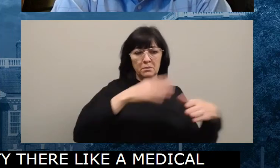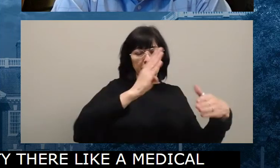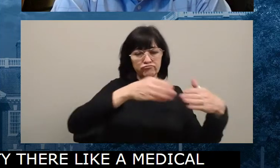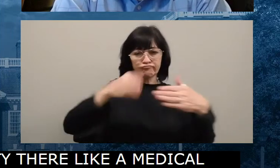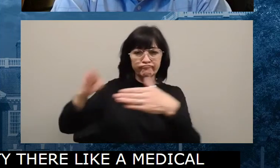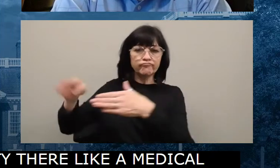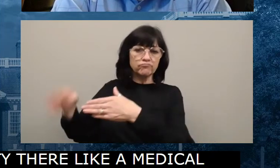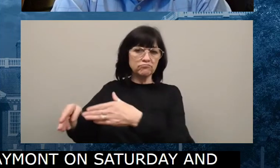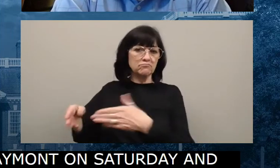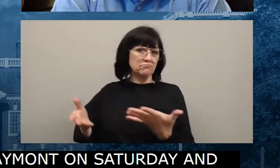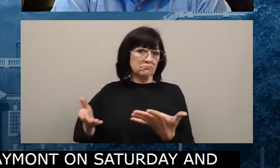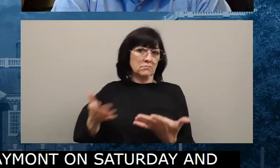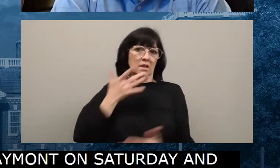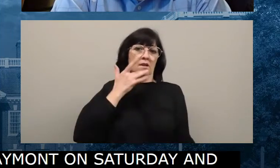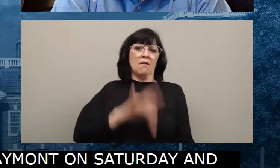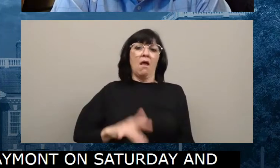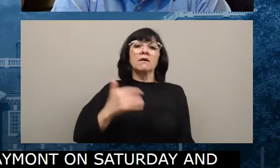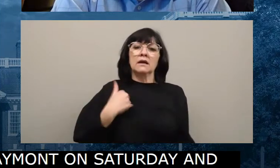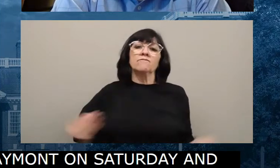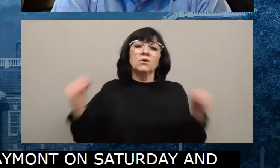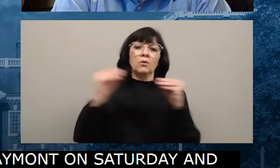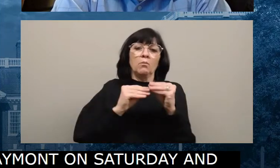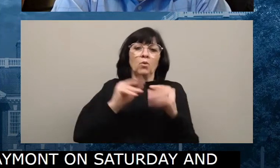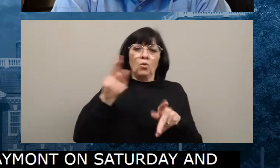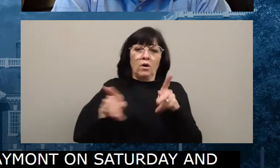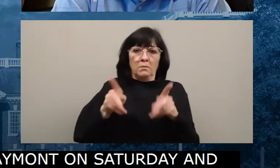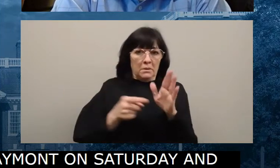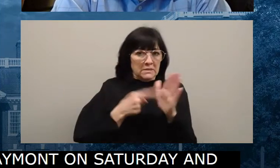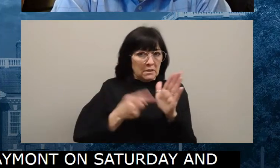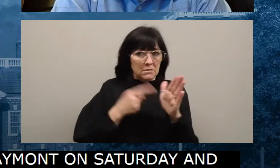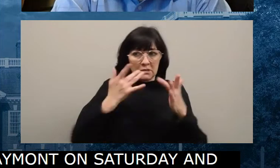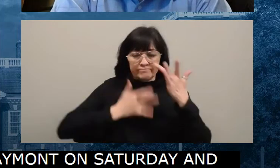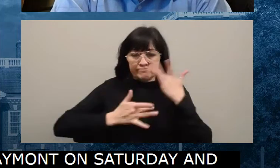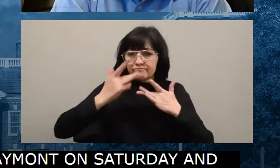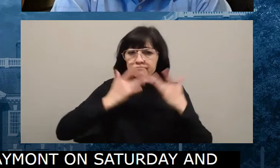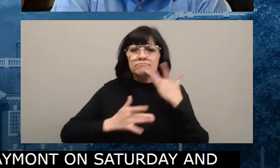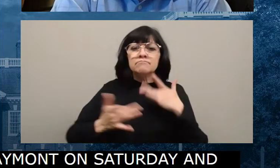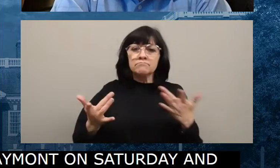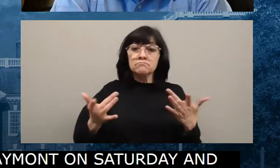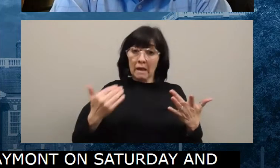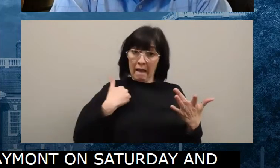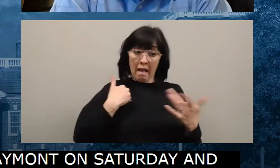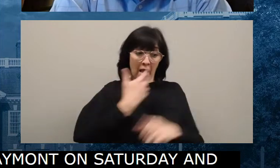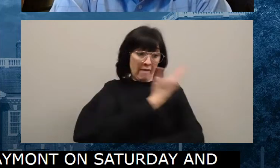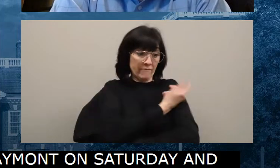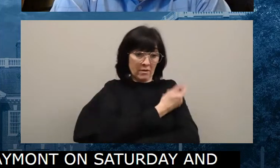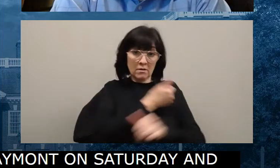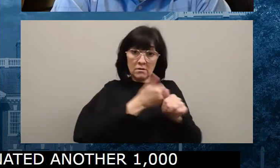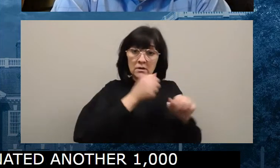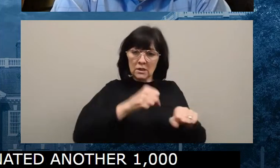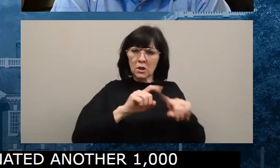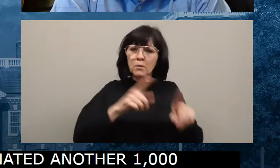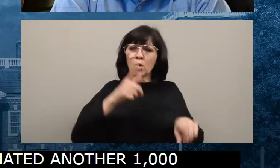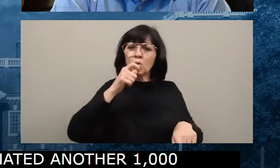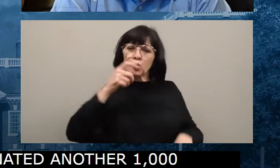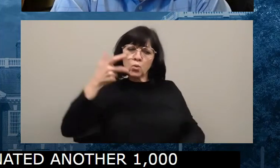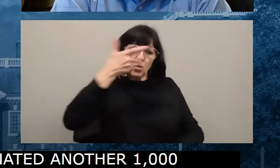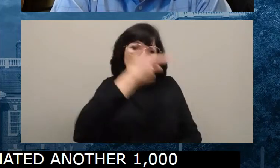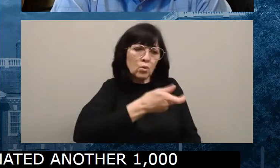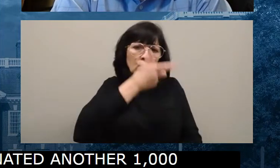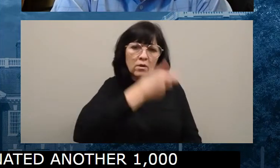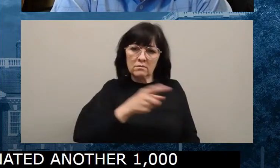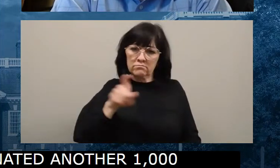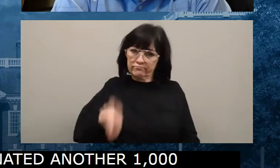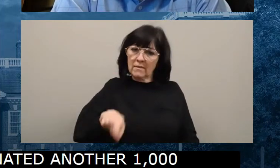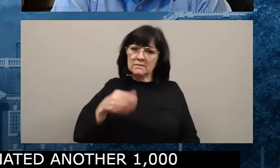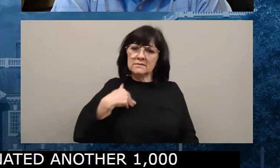in our toolbox to assist as we still have a steep hill ahead of us to get to